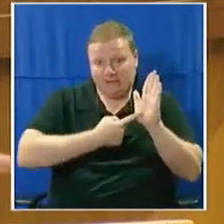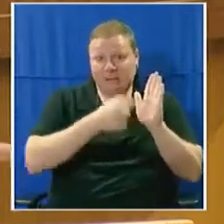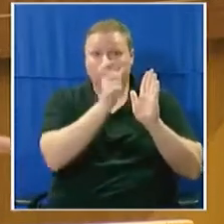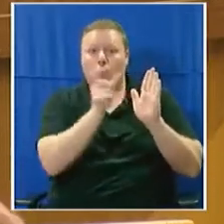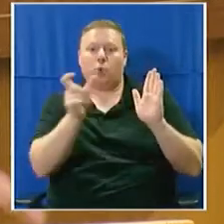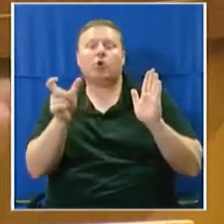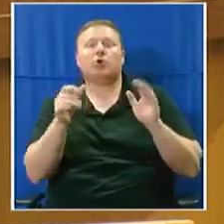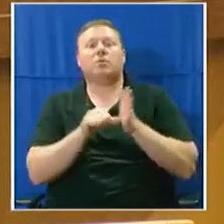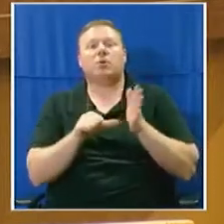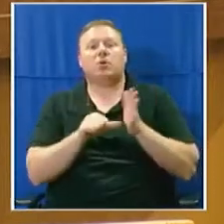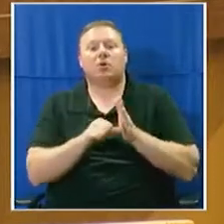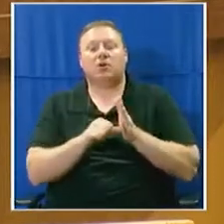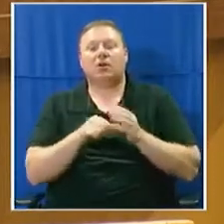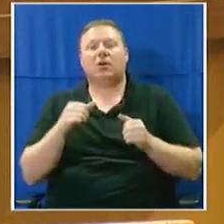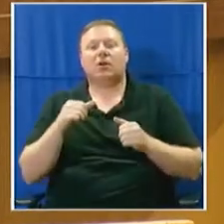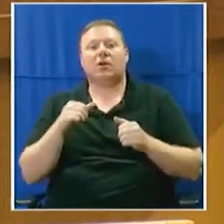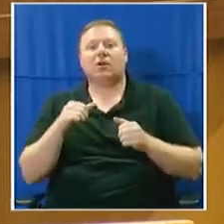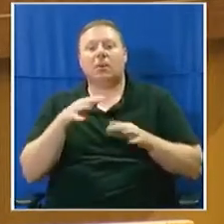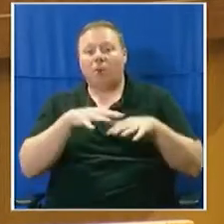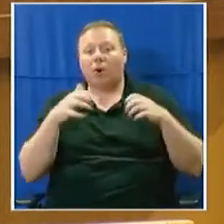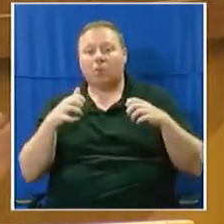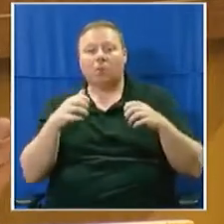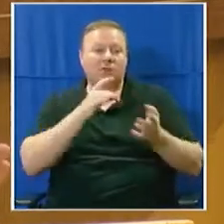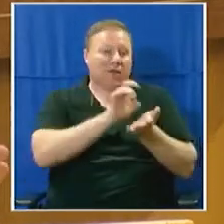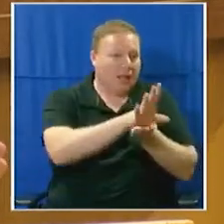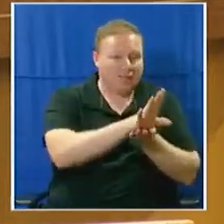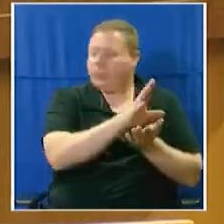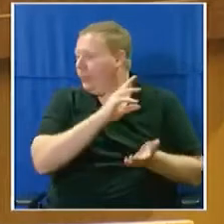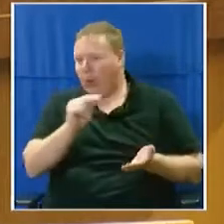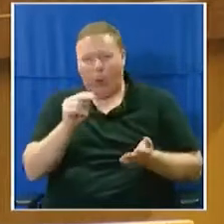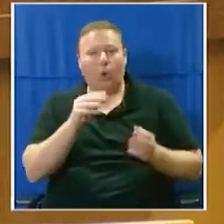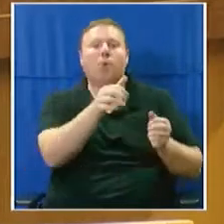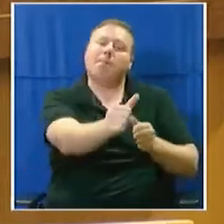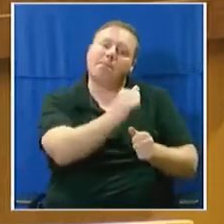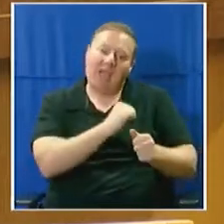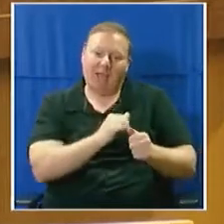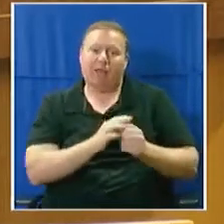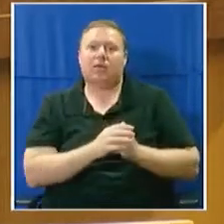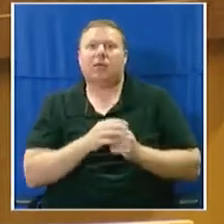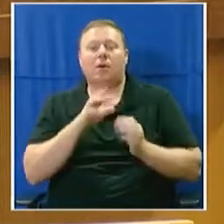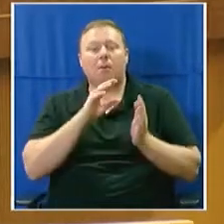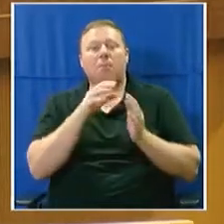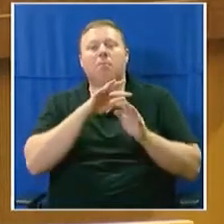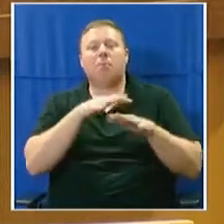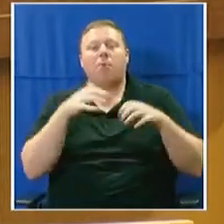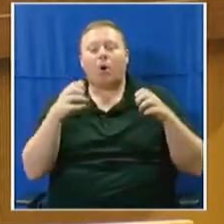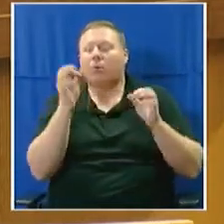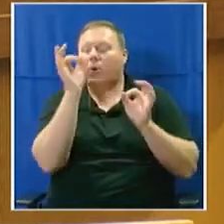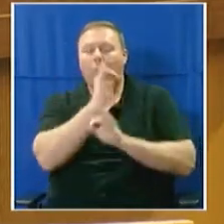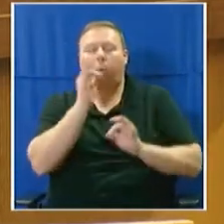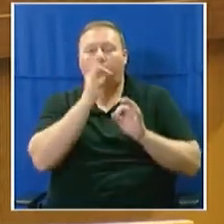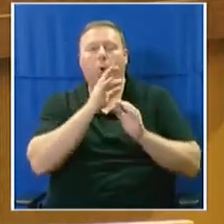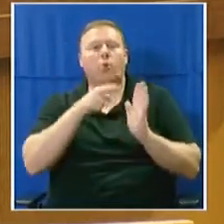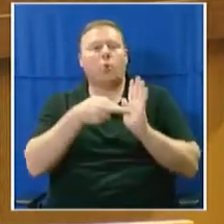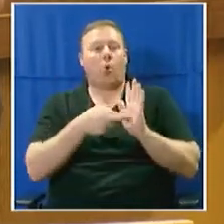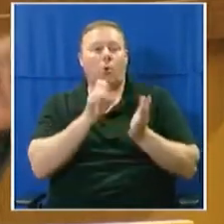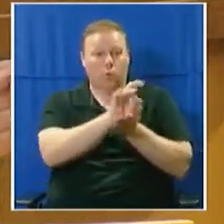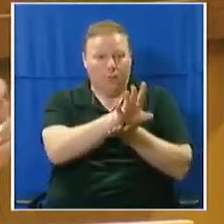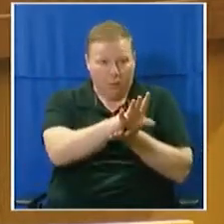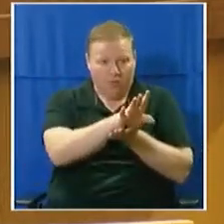remove, but to restore. Parliament plays no role in the removal. Parliament acts independently in terms of